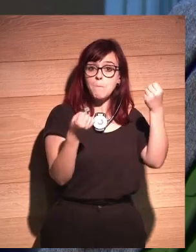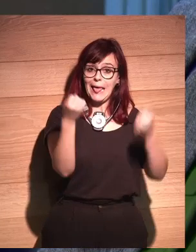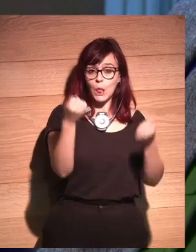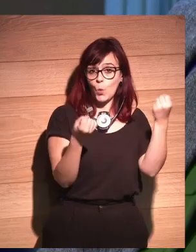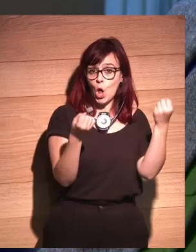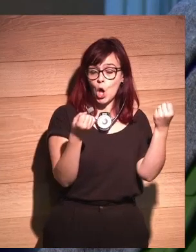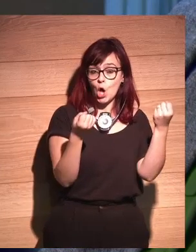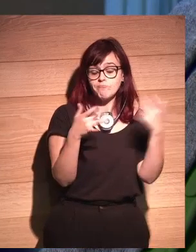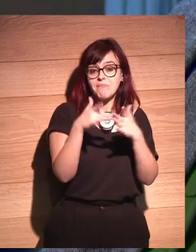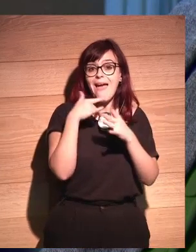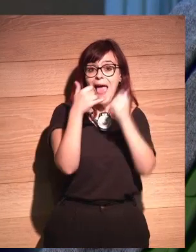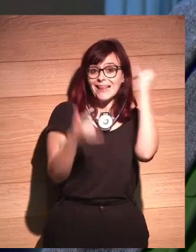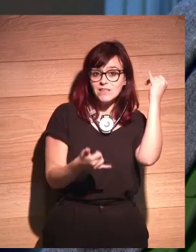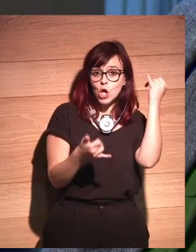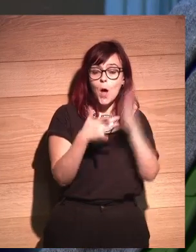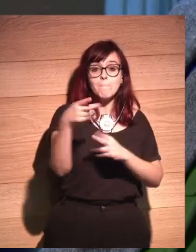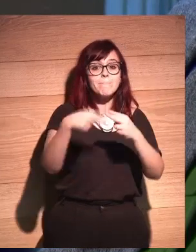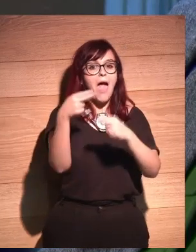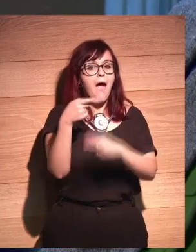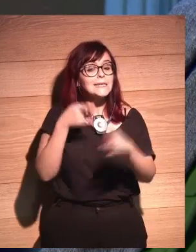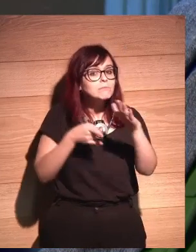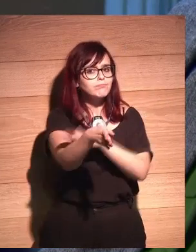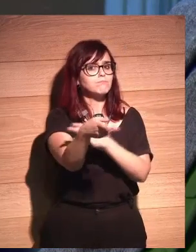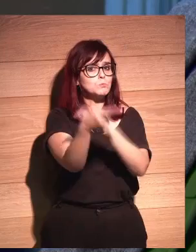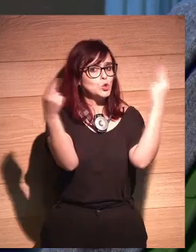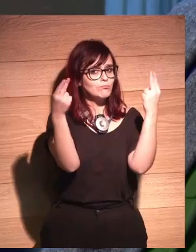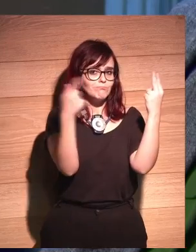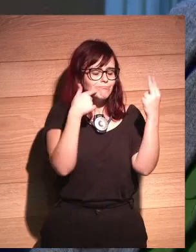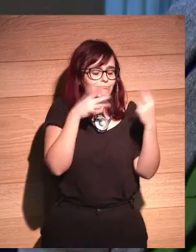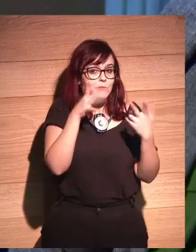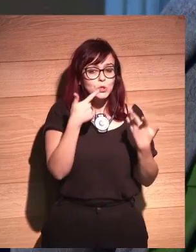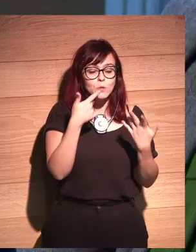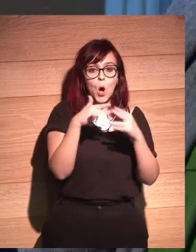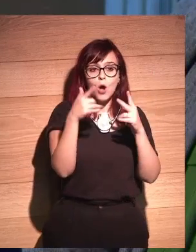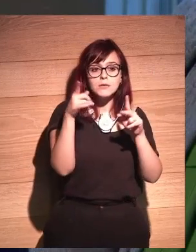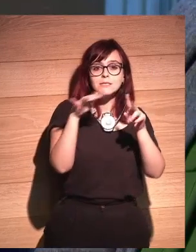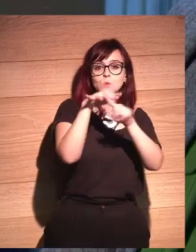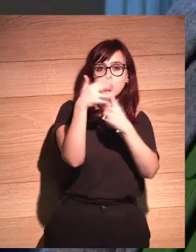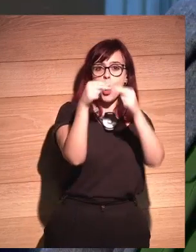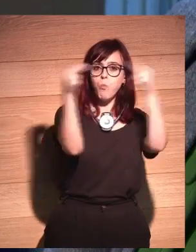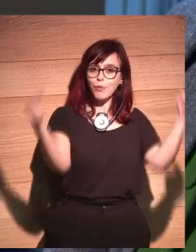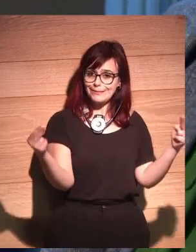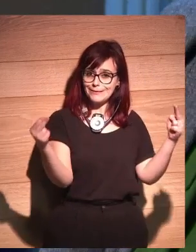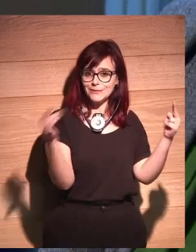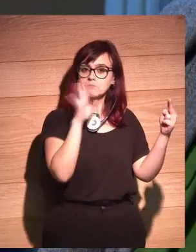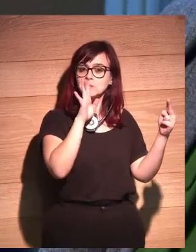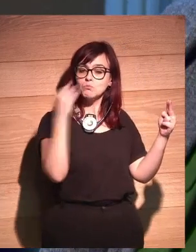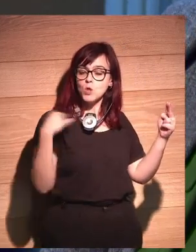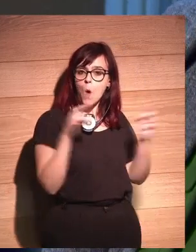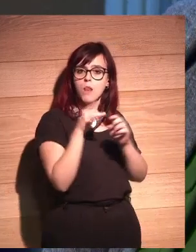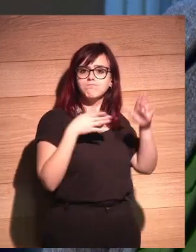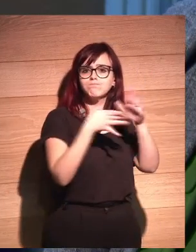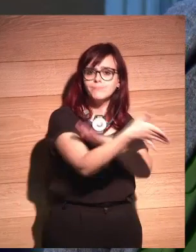center. You can drive in the public transport lane. And they just made this decision. And